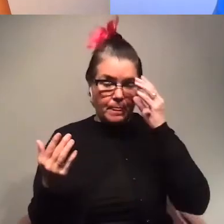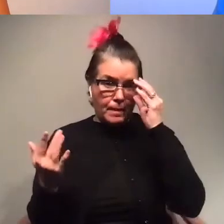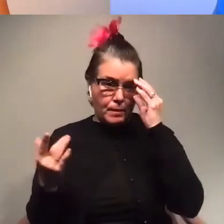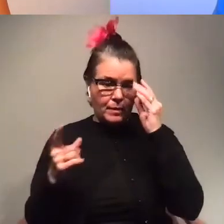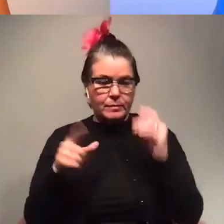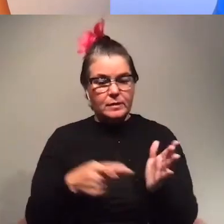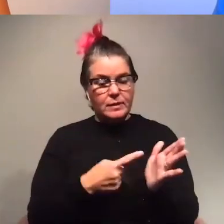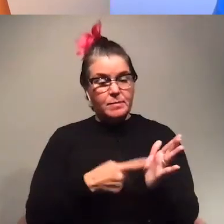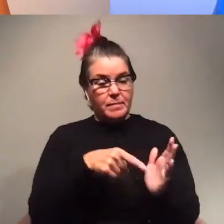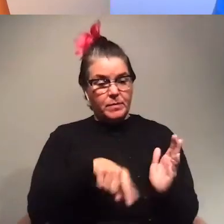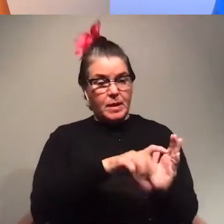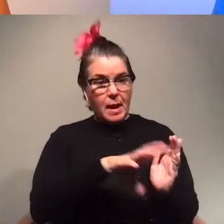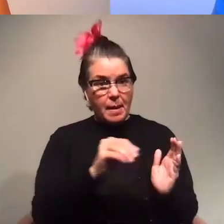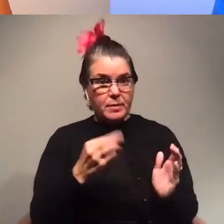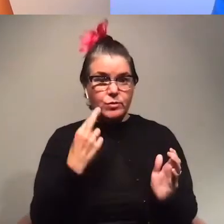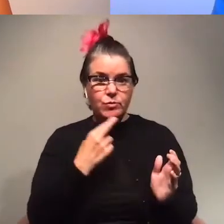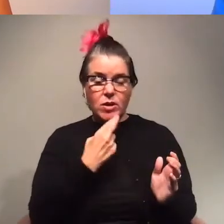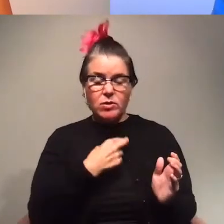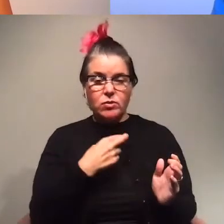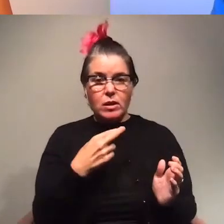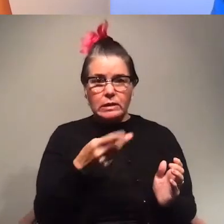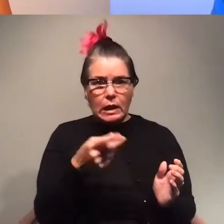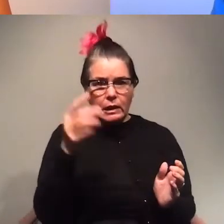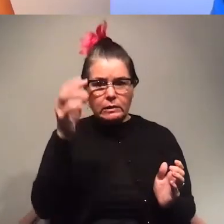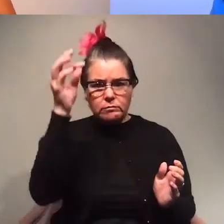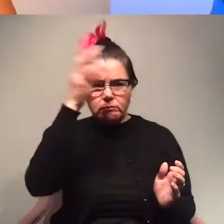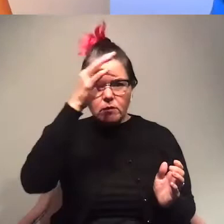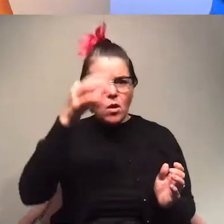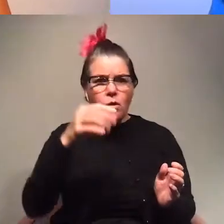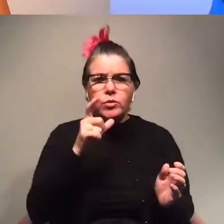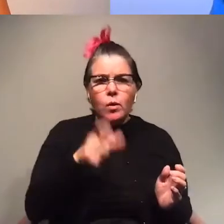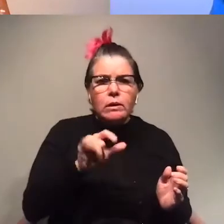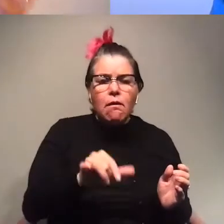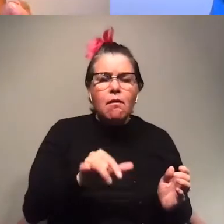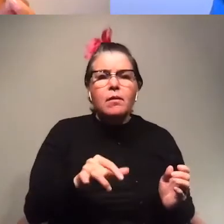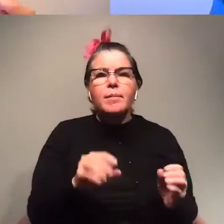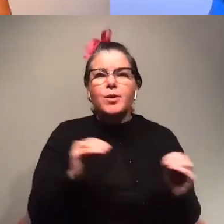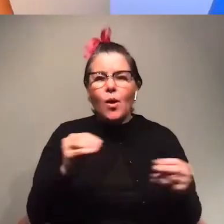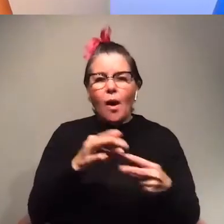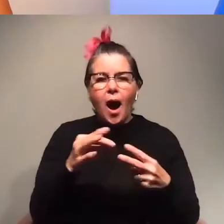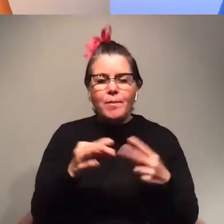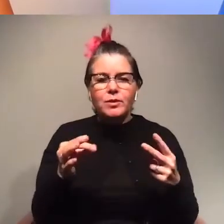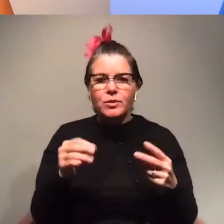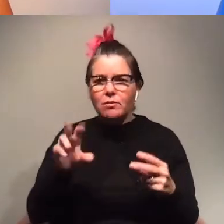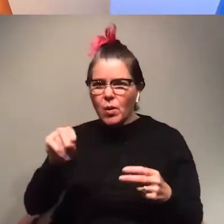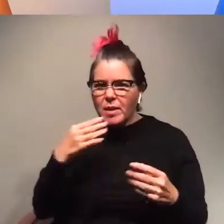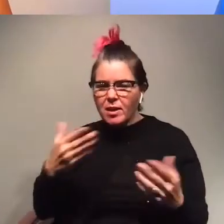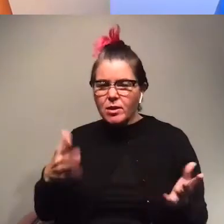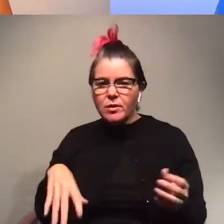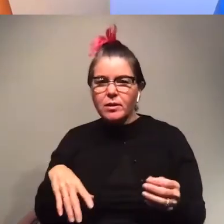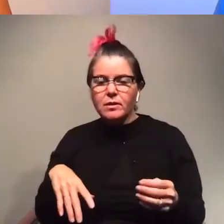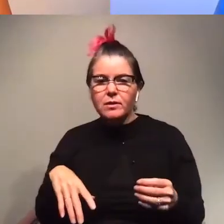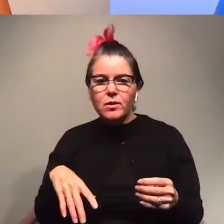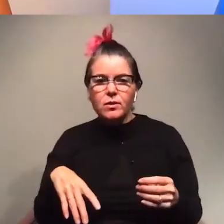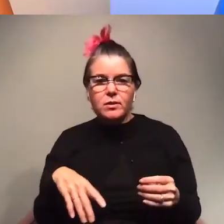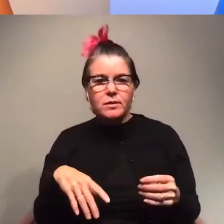companies or these restaurants don't realize that you don't need that, and they don't really leave you an option to opt out or even opt in.